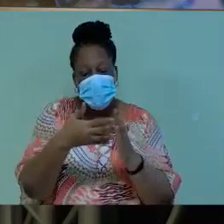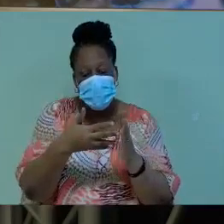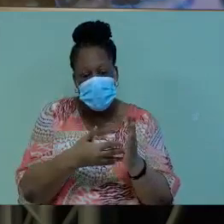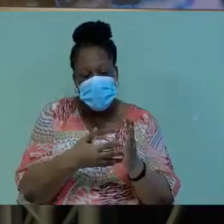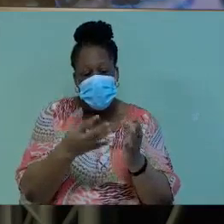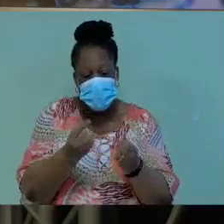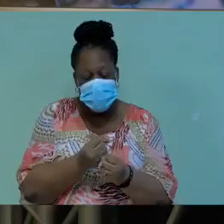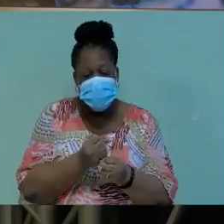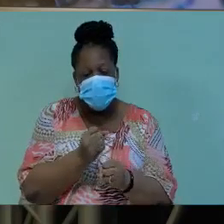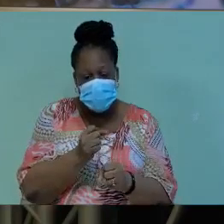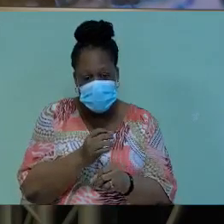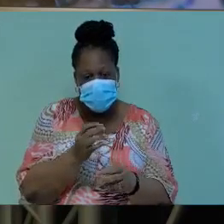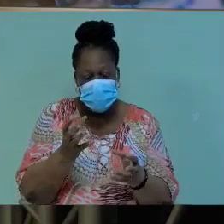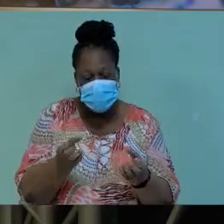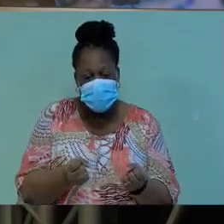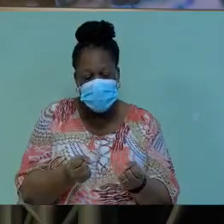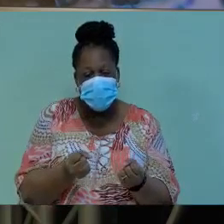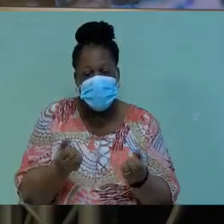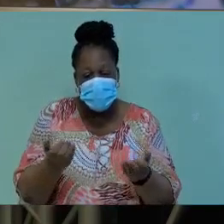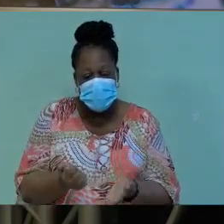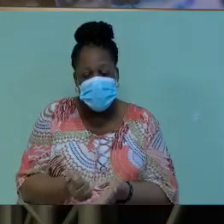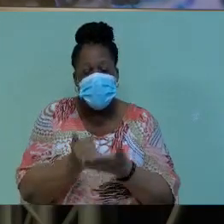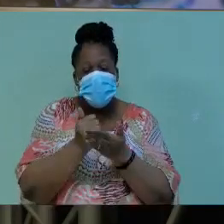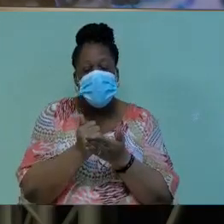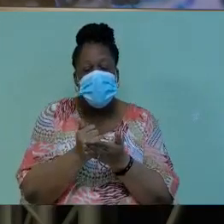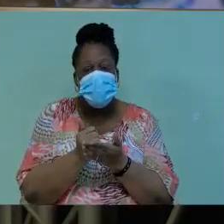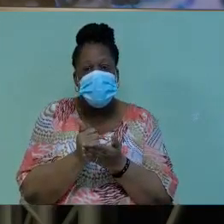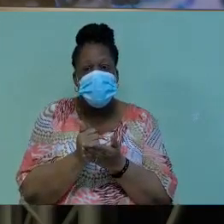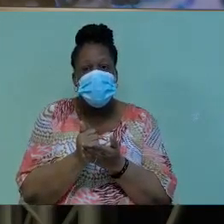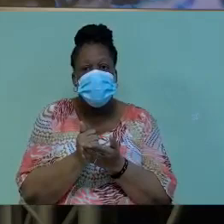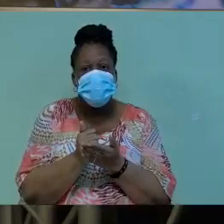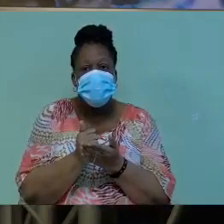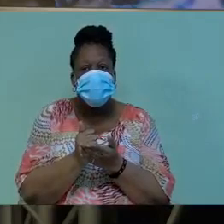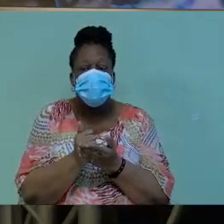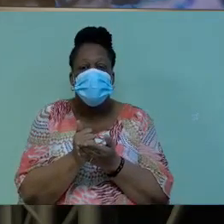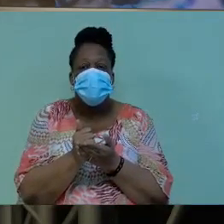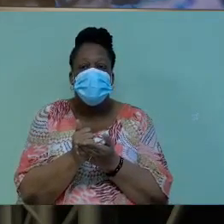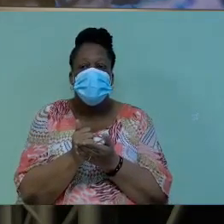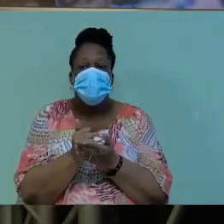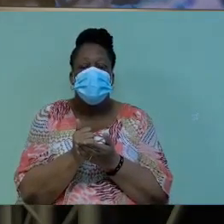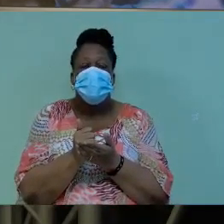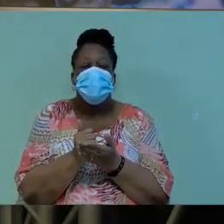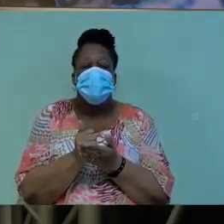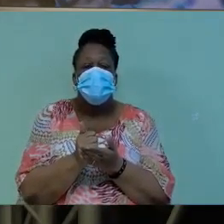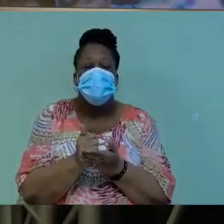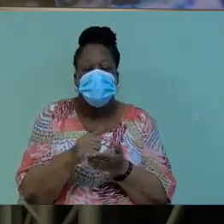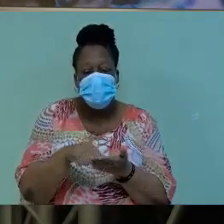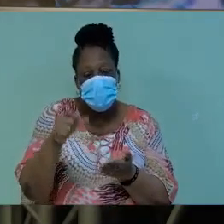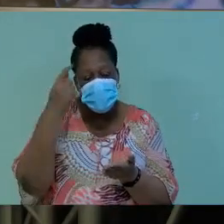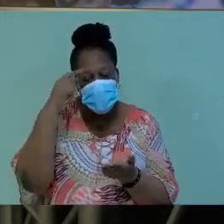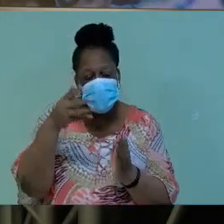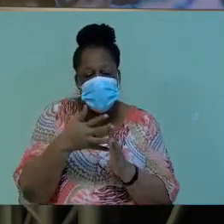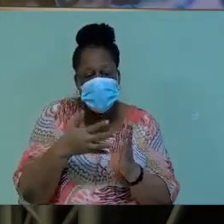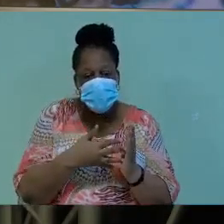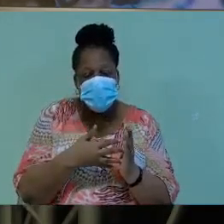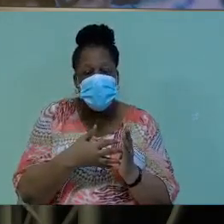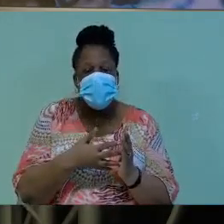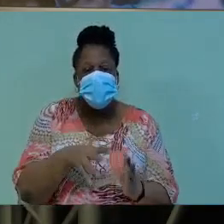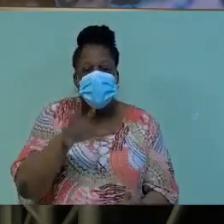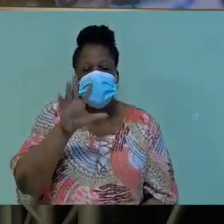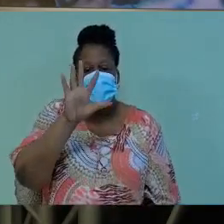it was important to assist those persons who may have become infected and were unable to pay for the testing. And we received an amount